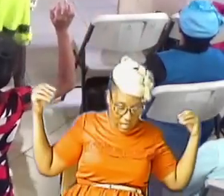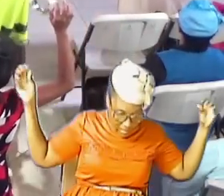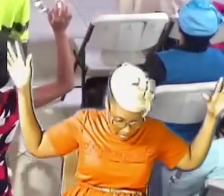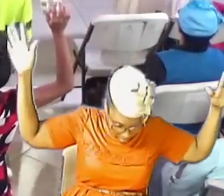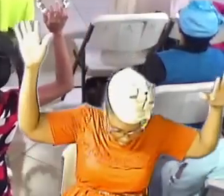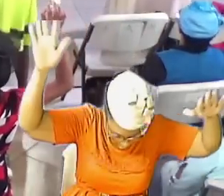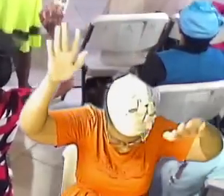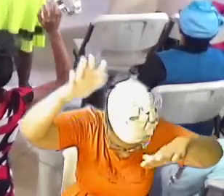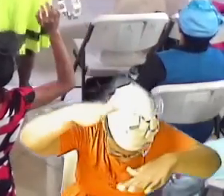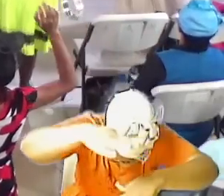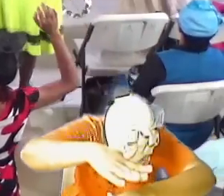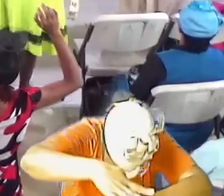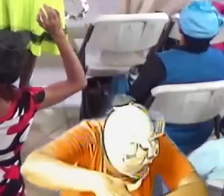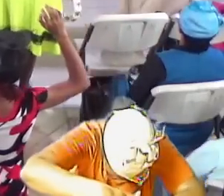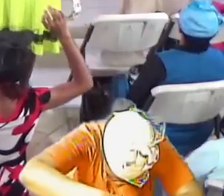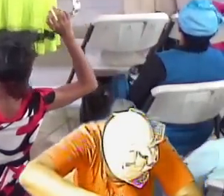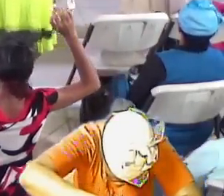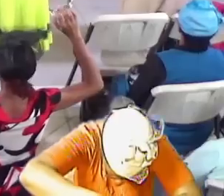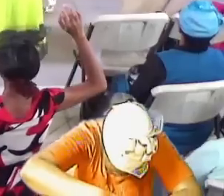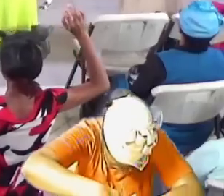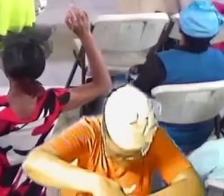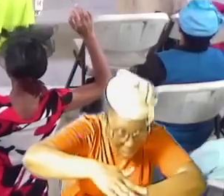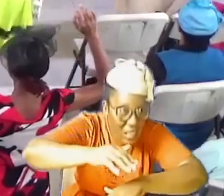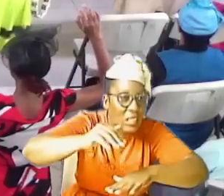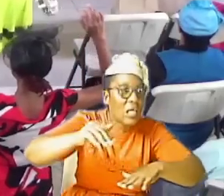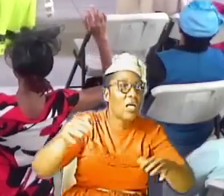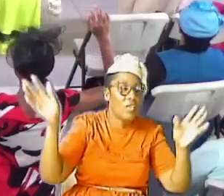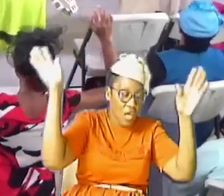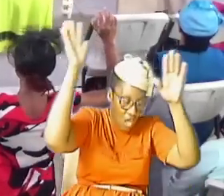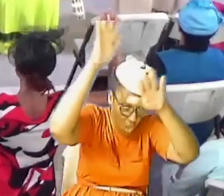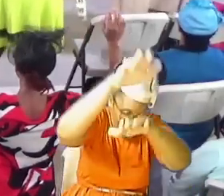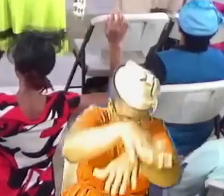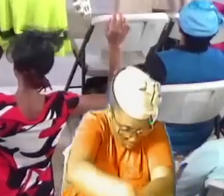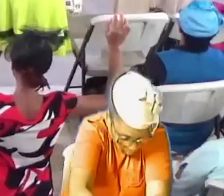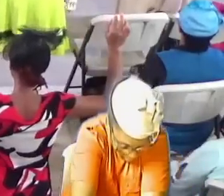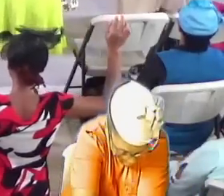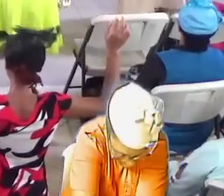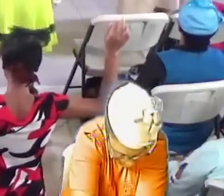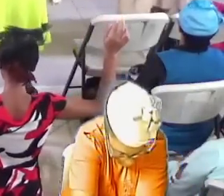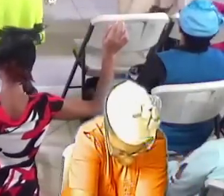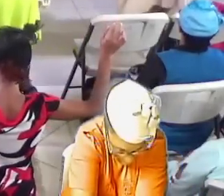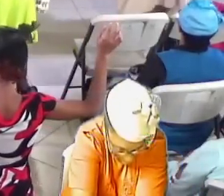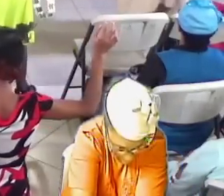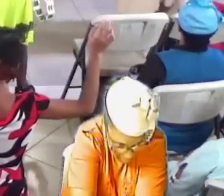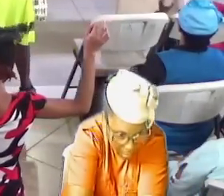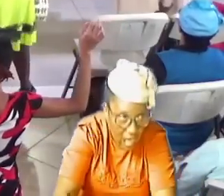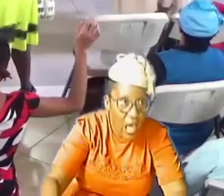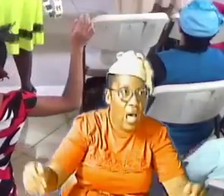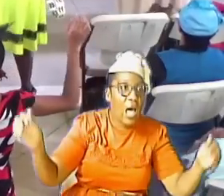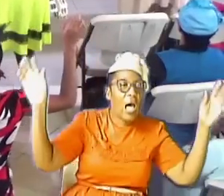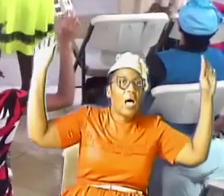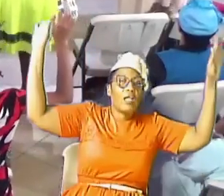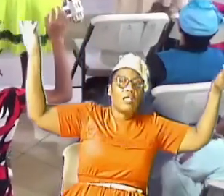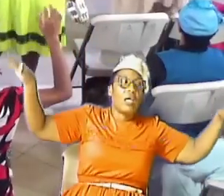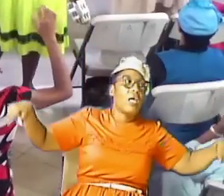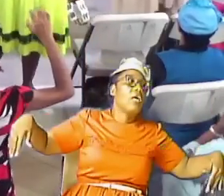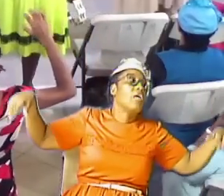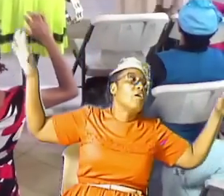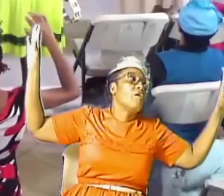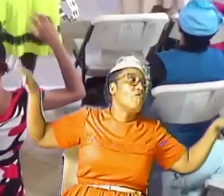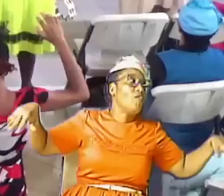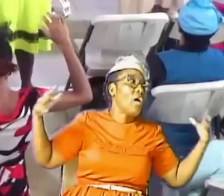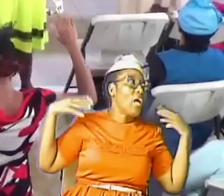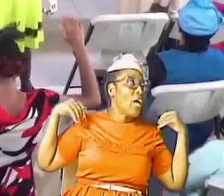face, with two of them they covered their feet, and with two of them they did fly. And